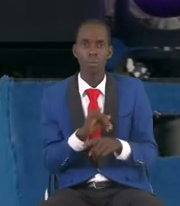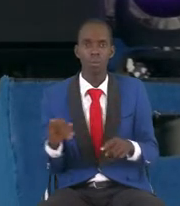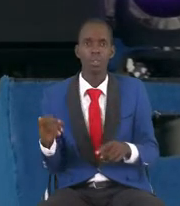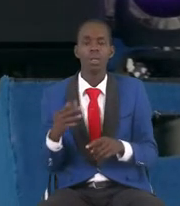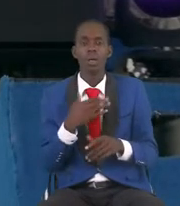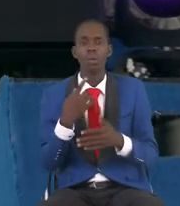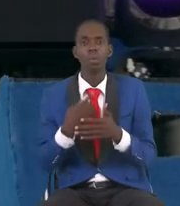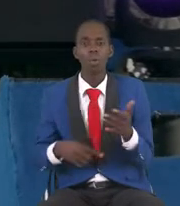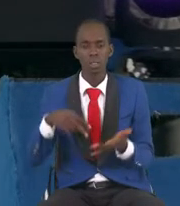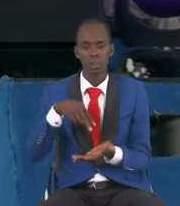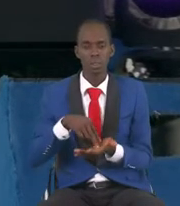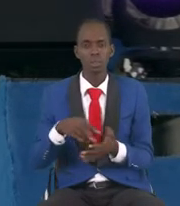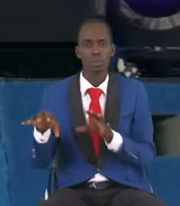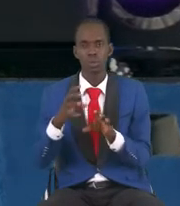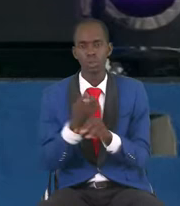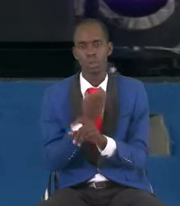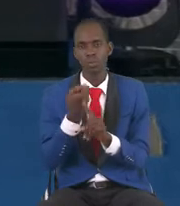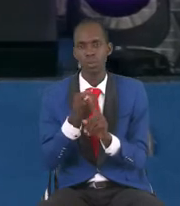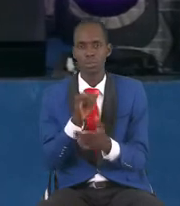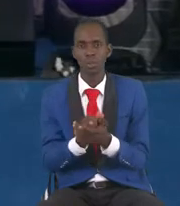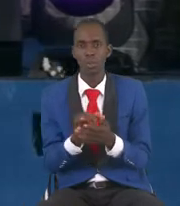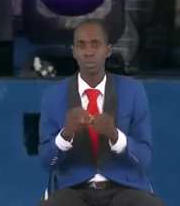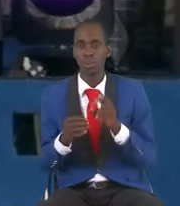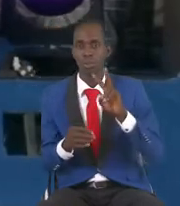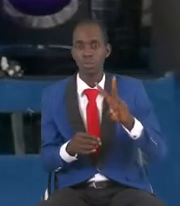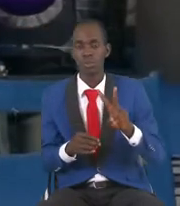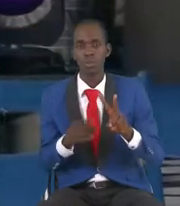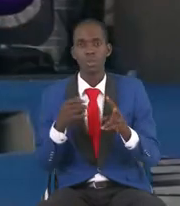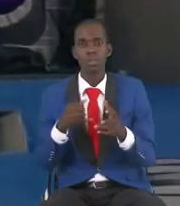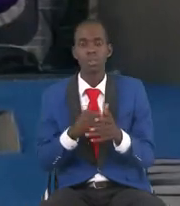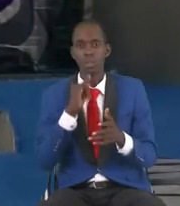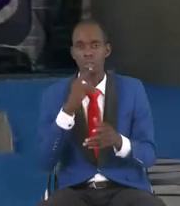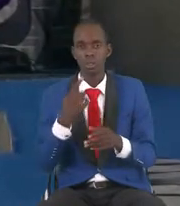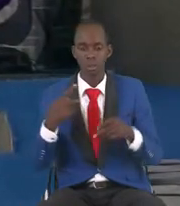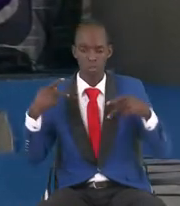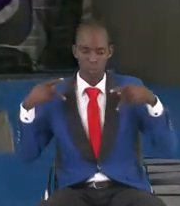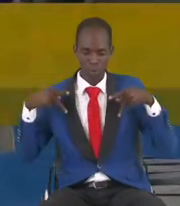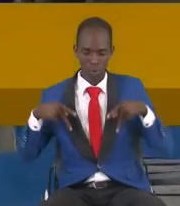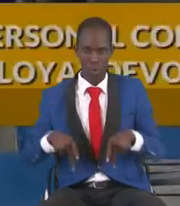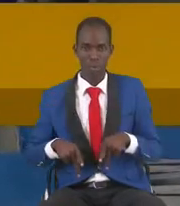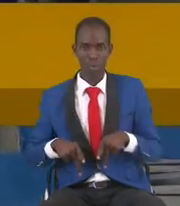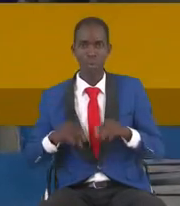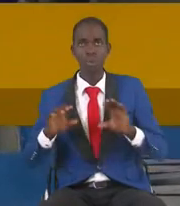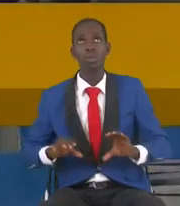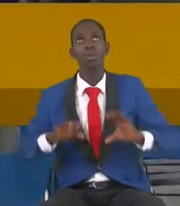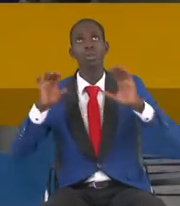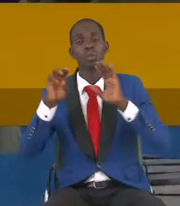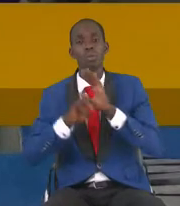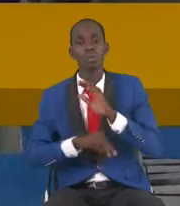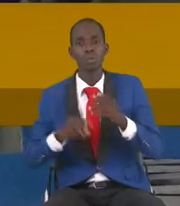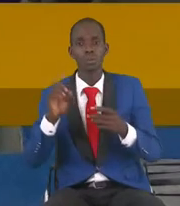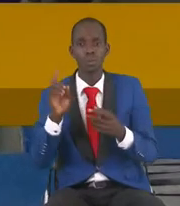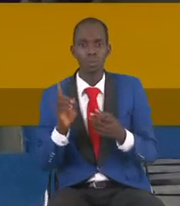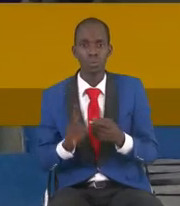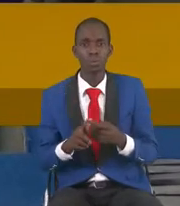take from that? Number 2, is the personal commitment to loyal,